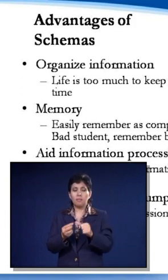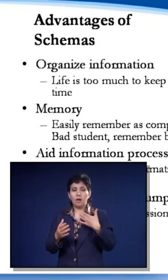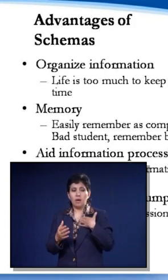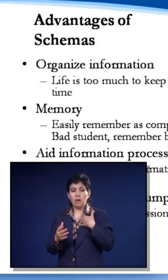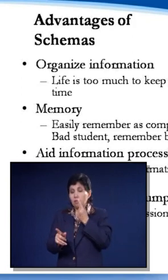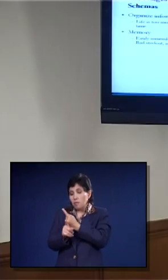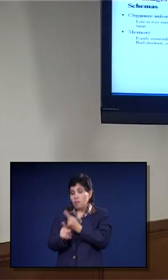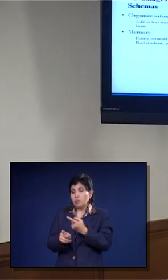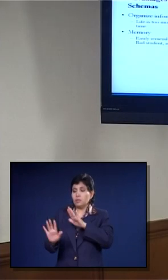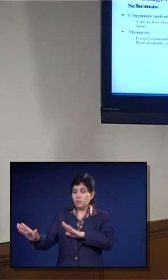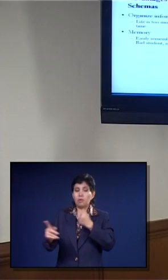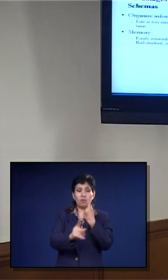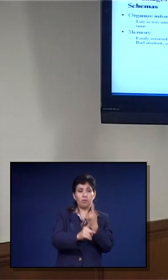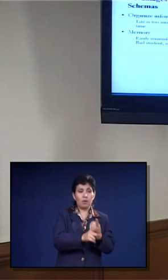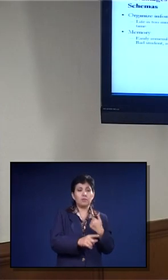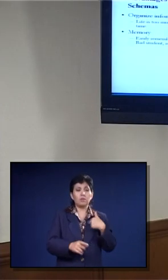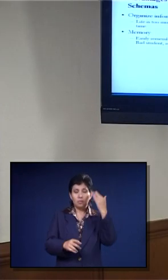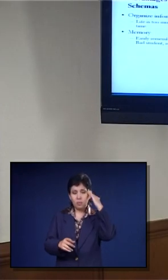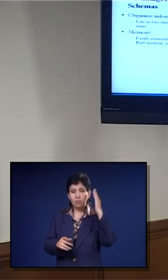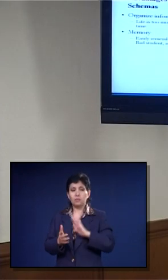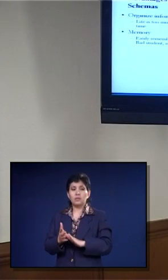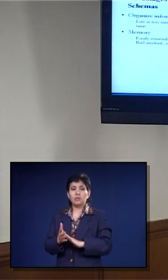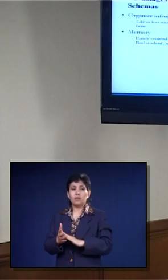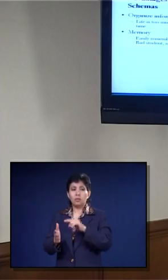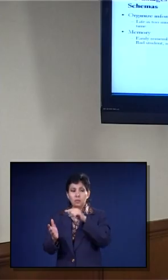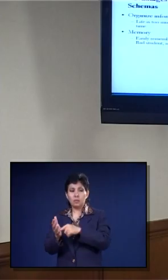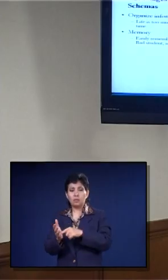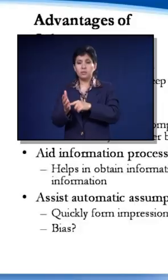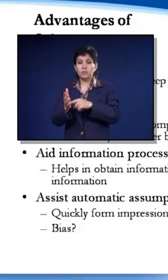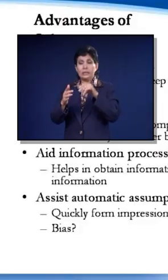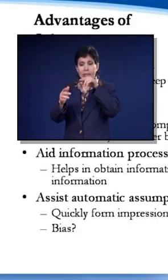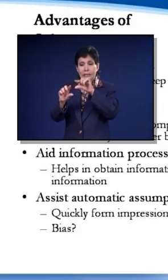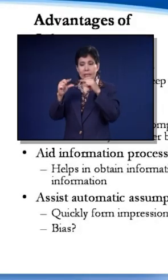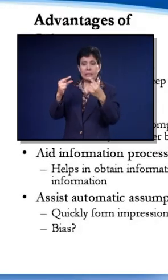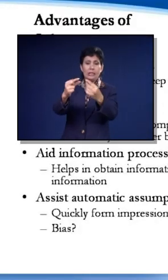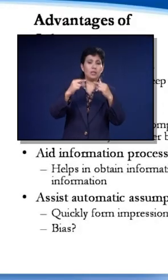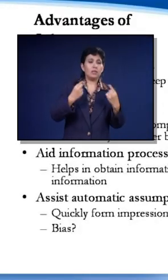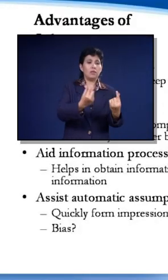memorize, people with kanchu. So you know that people with kanchu belongs to this category.